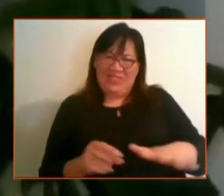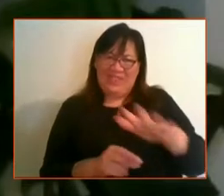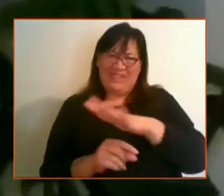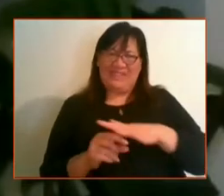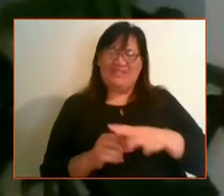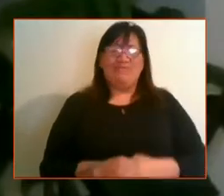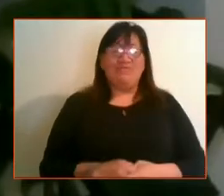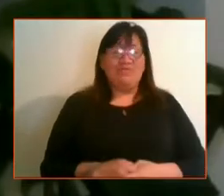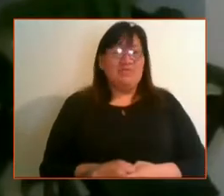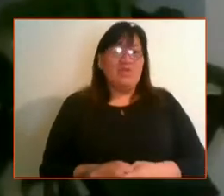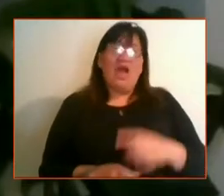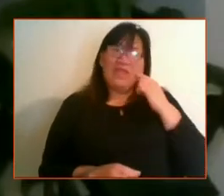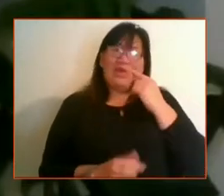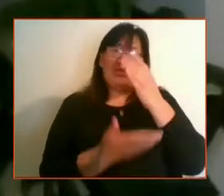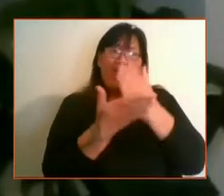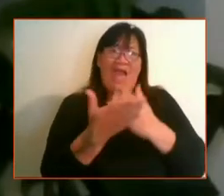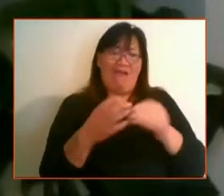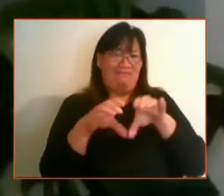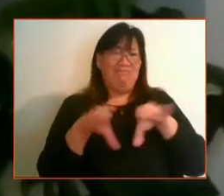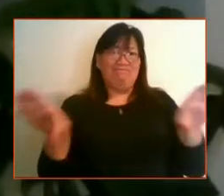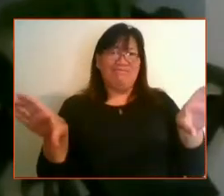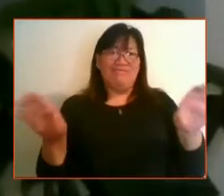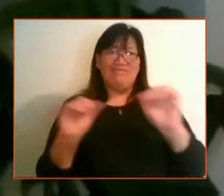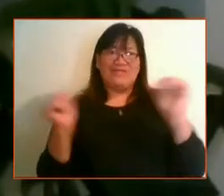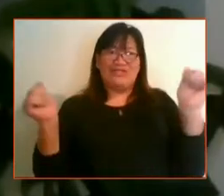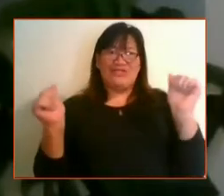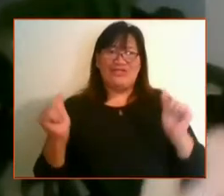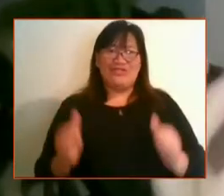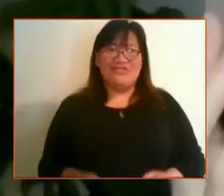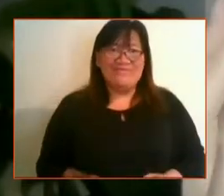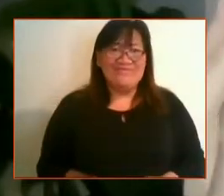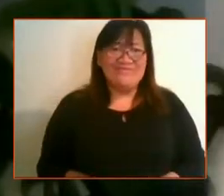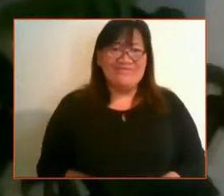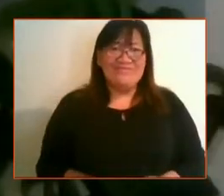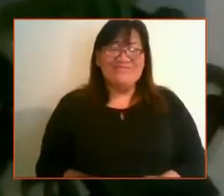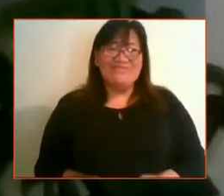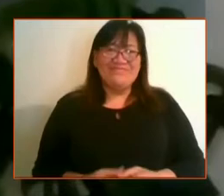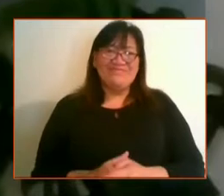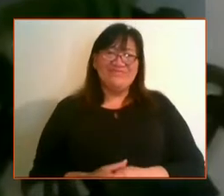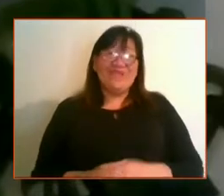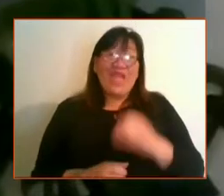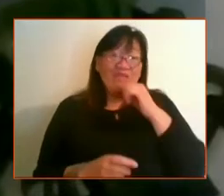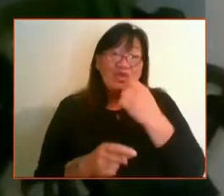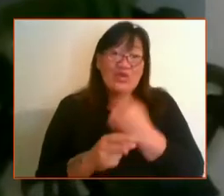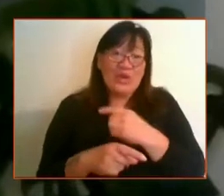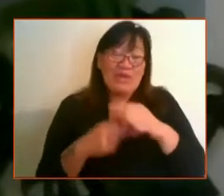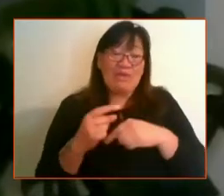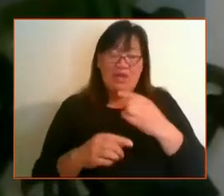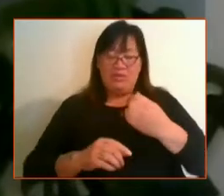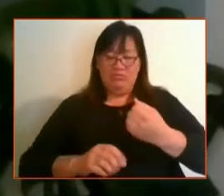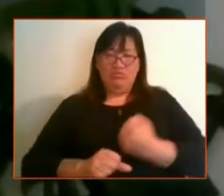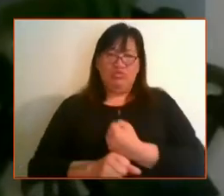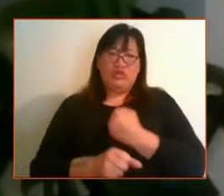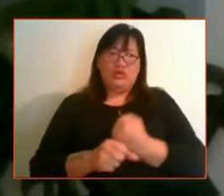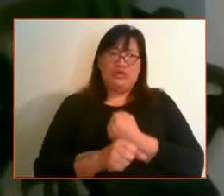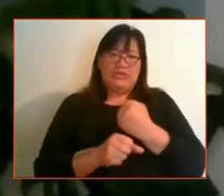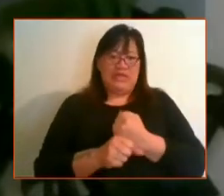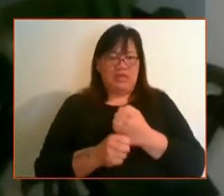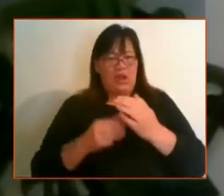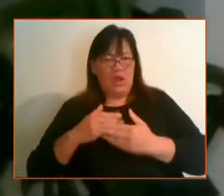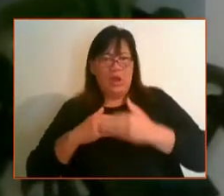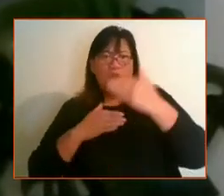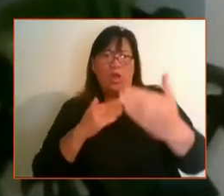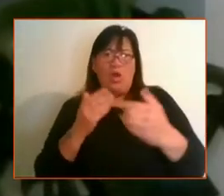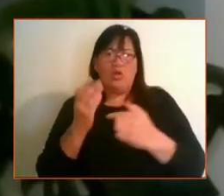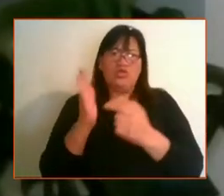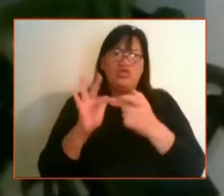would be half of what we're looking at and what we're talking about. So if we're talking about producing this kind of long-term strategy